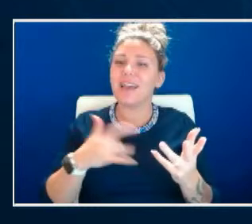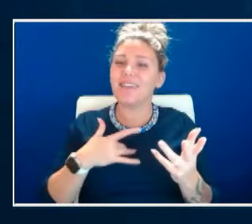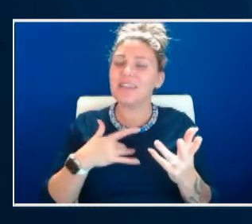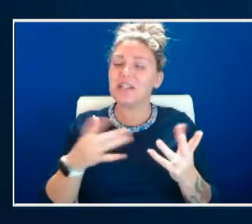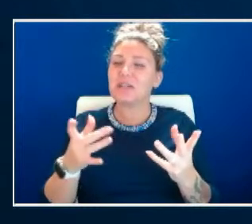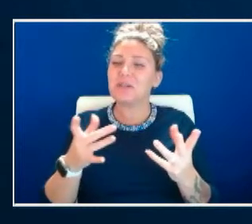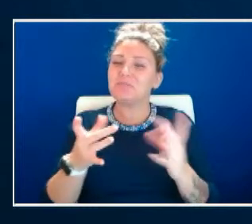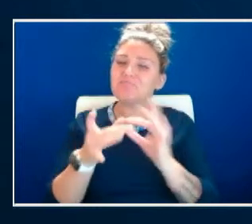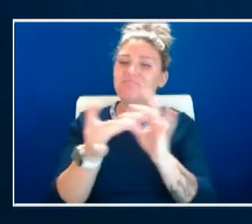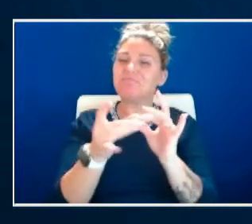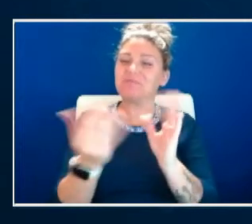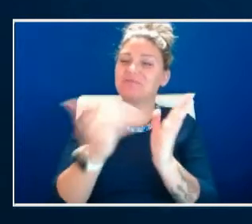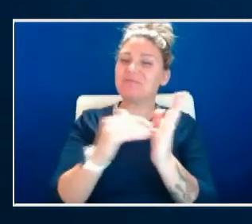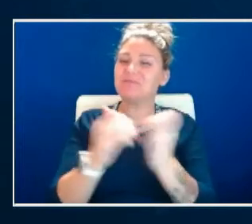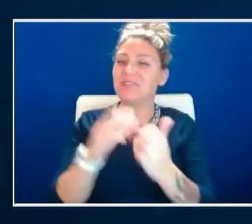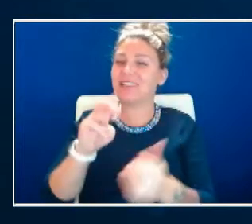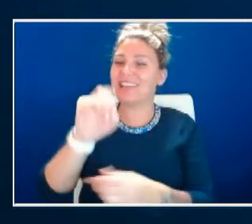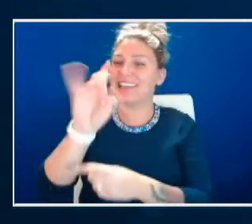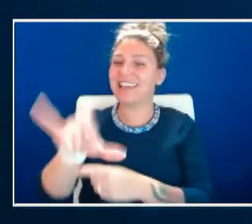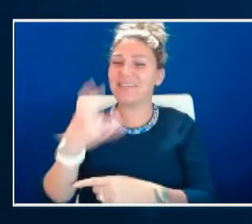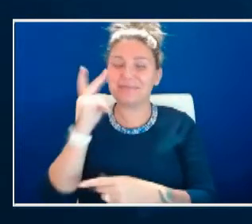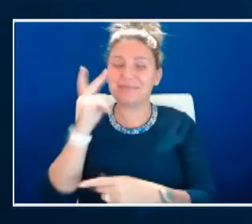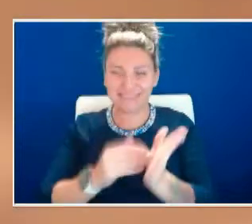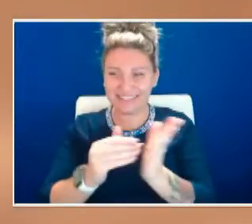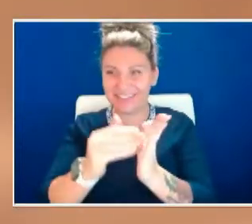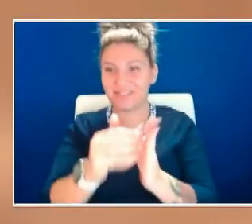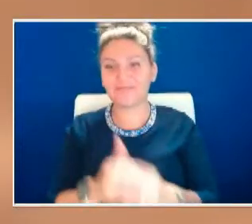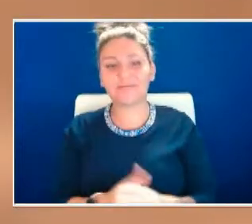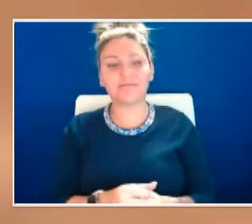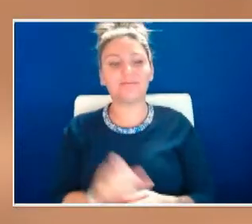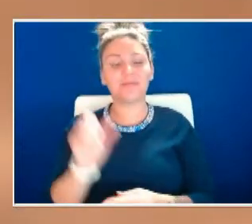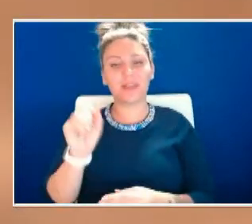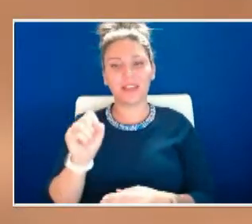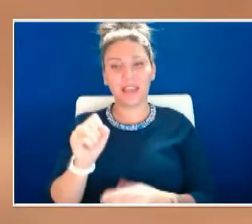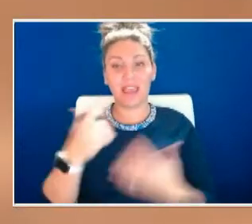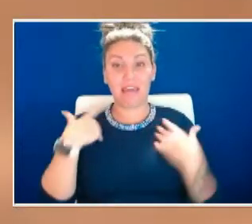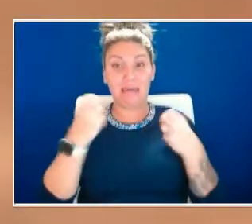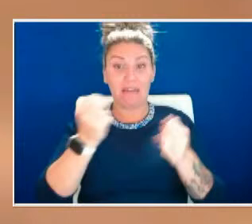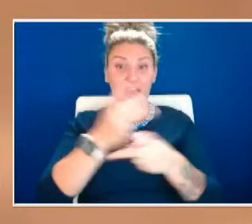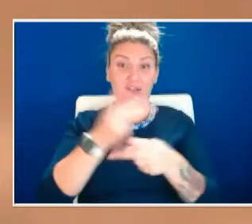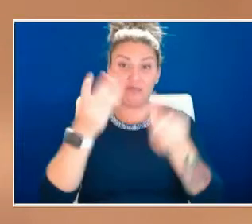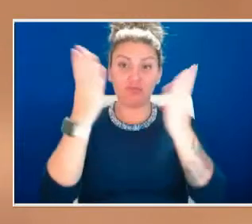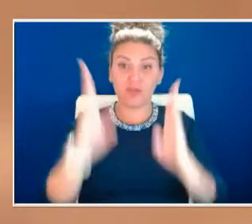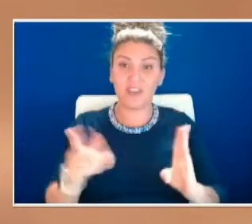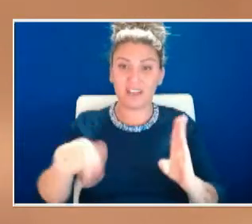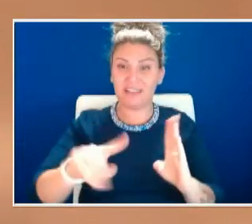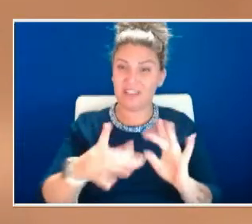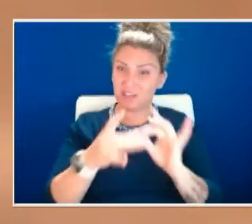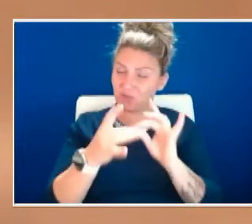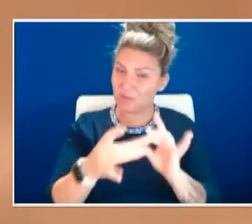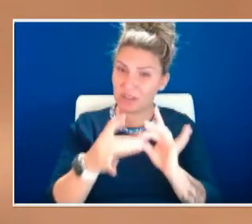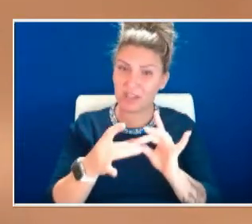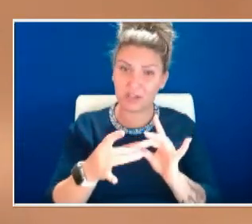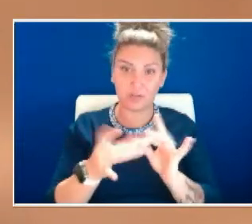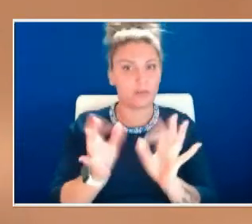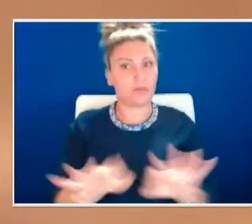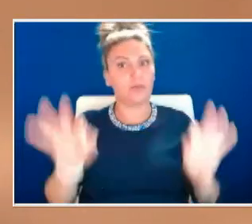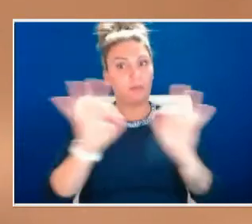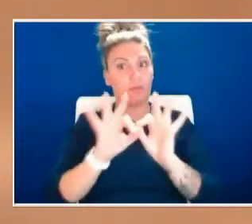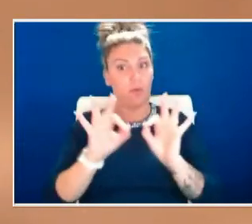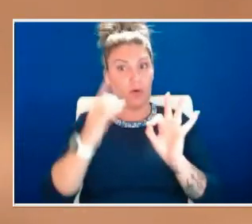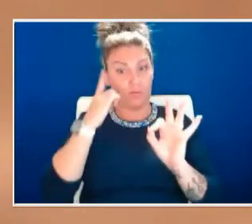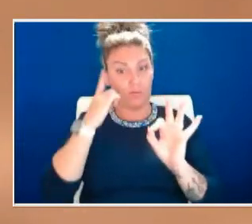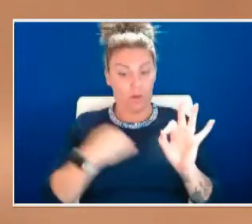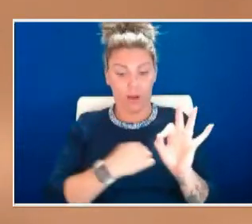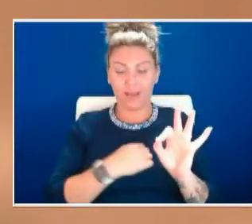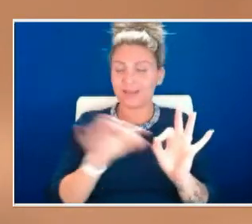know you guys see each other quite a bit. We do. You know, I think as a healthcare provider, these relationships are just as important to us as they